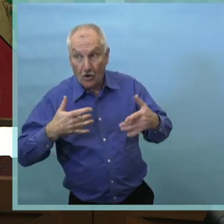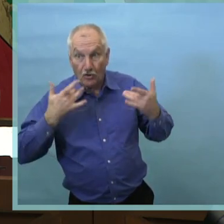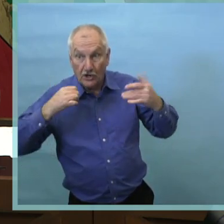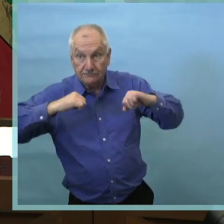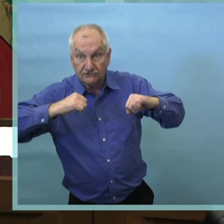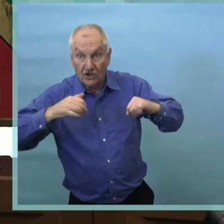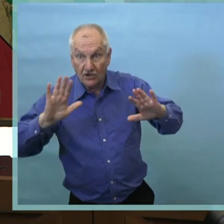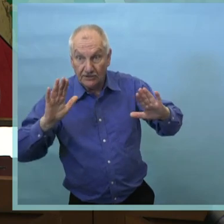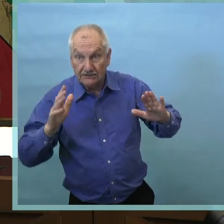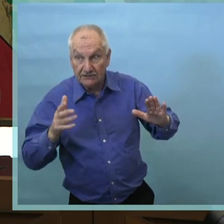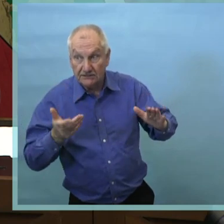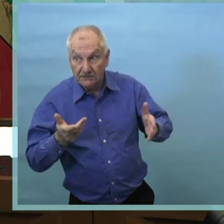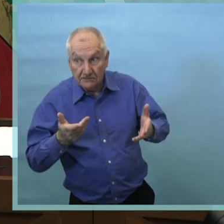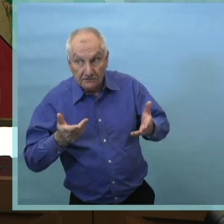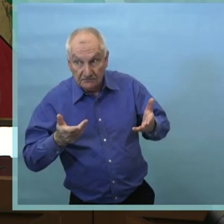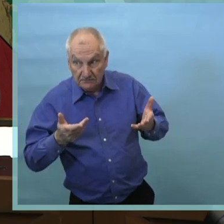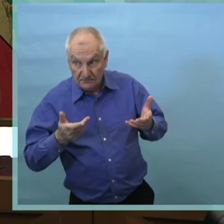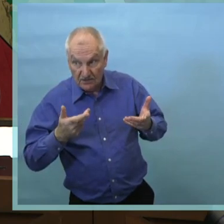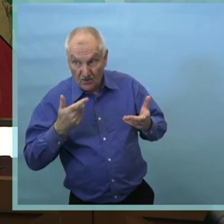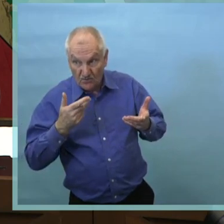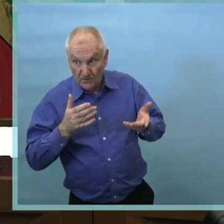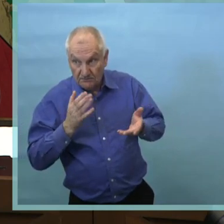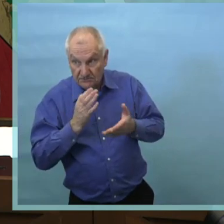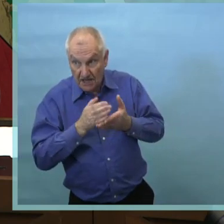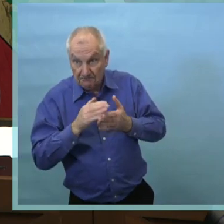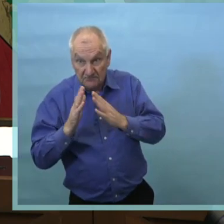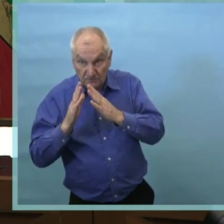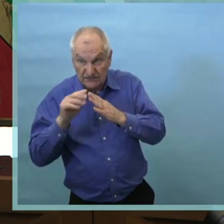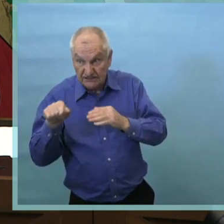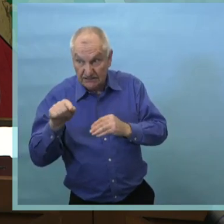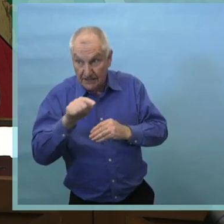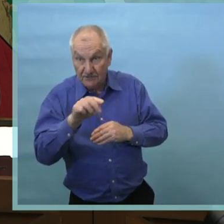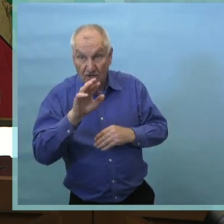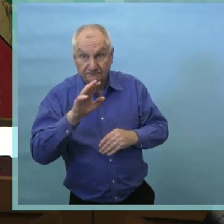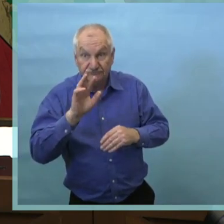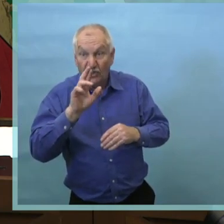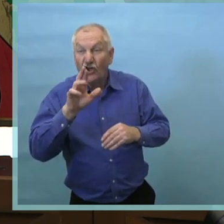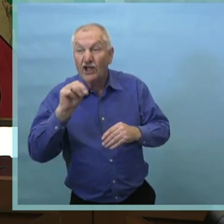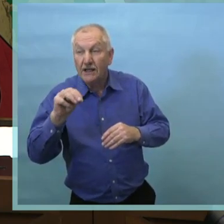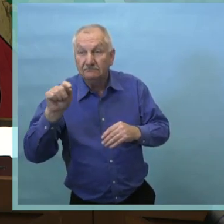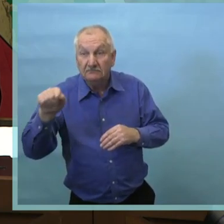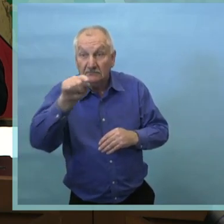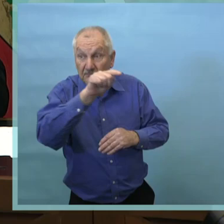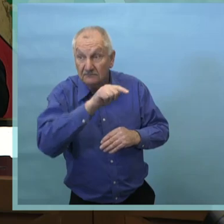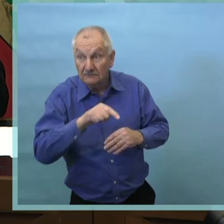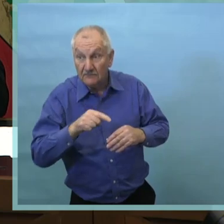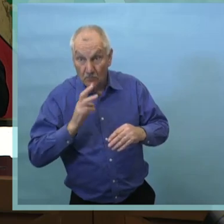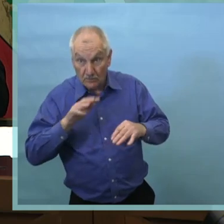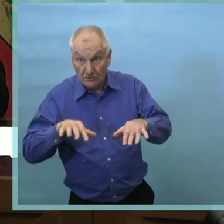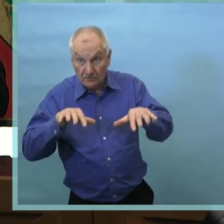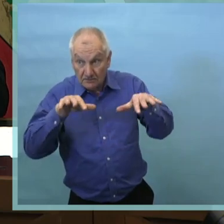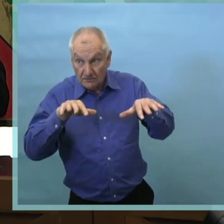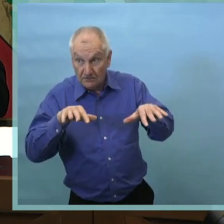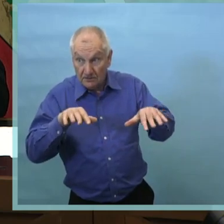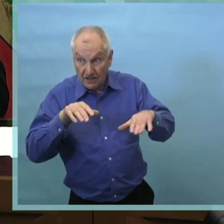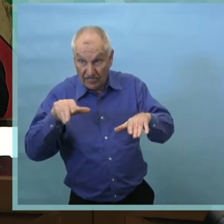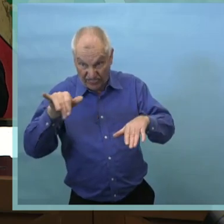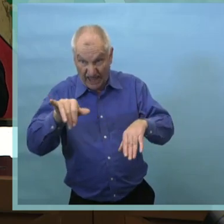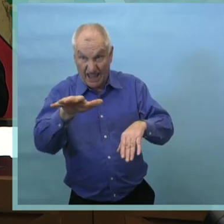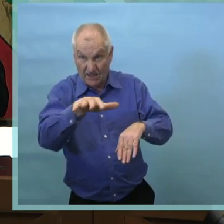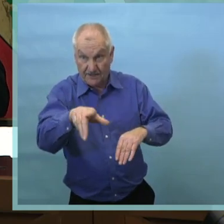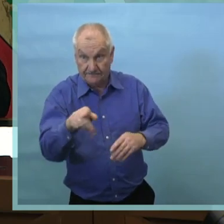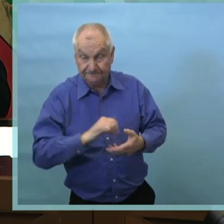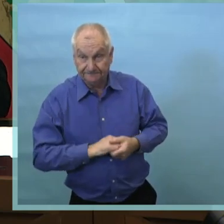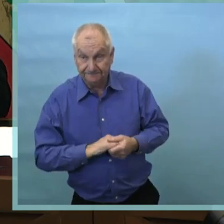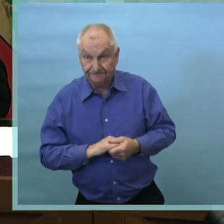reality. But has there been any RM or any community that's been particularly hard hit by the flooding in your world? So far, not